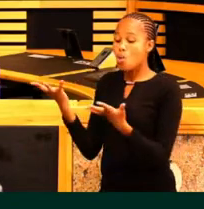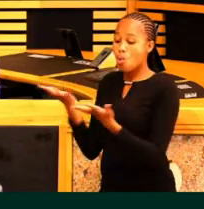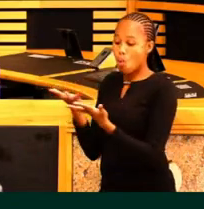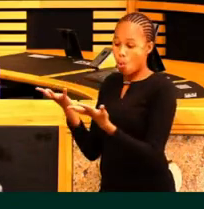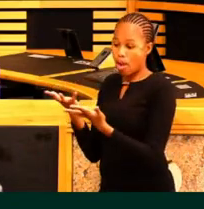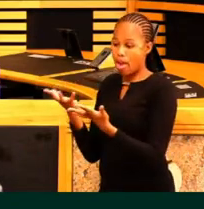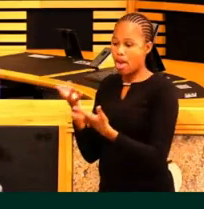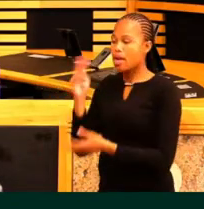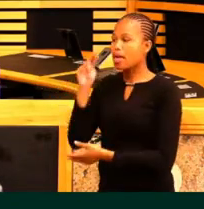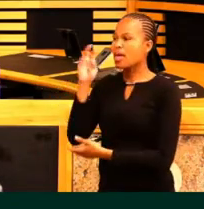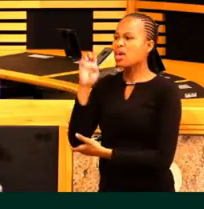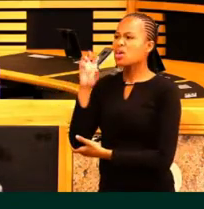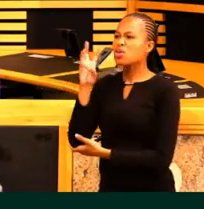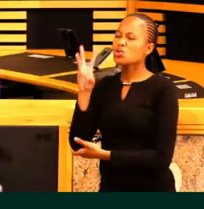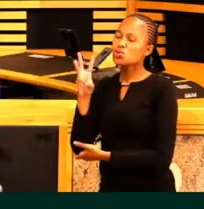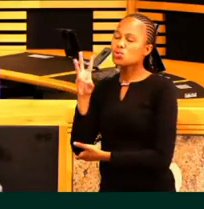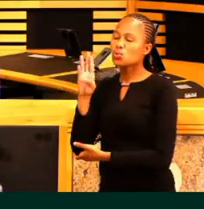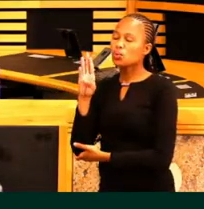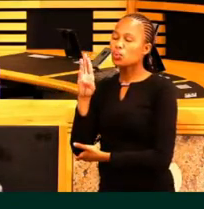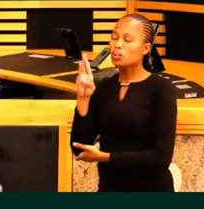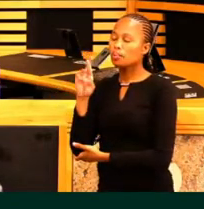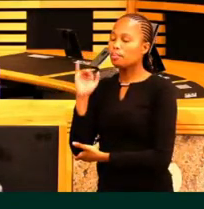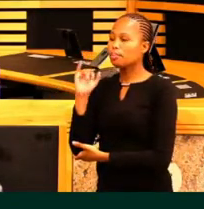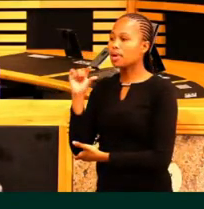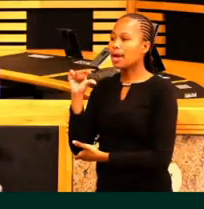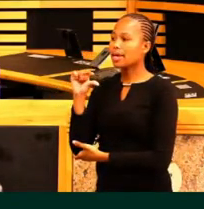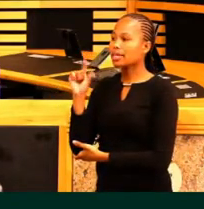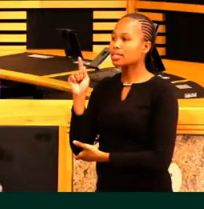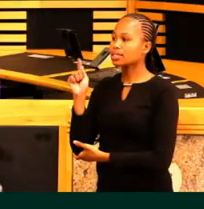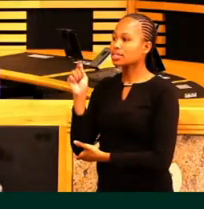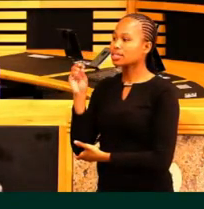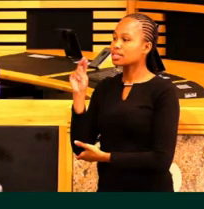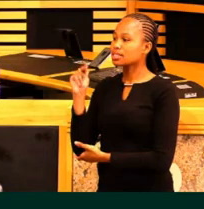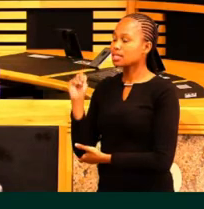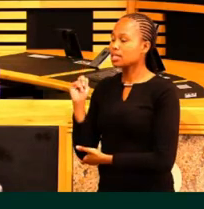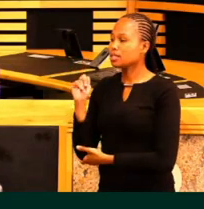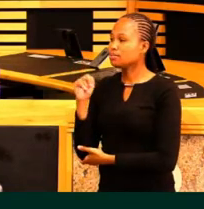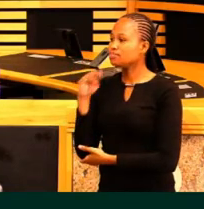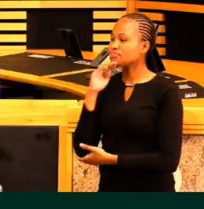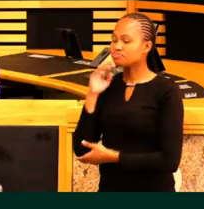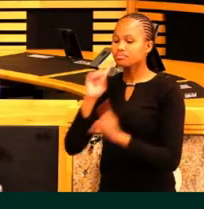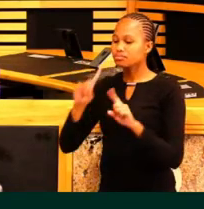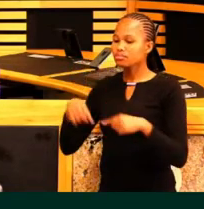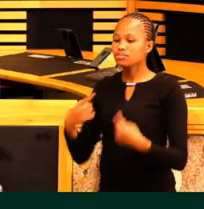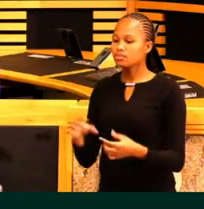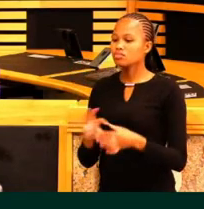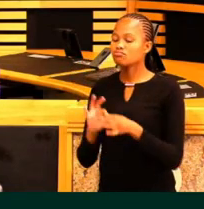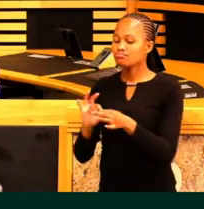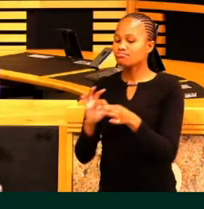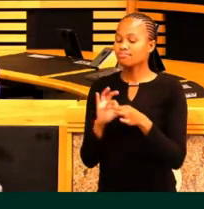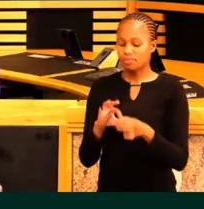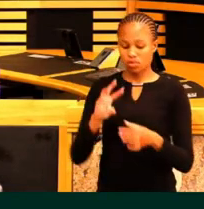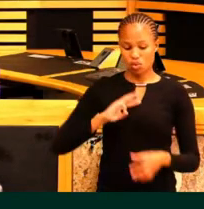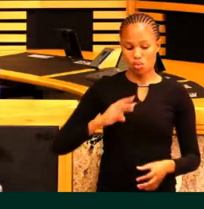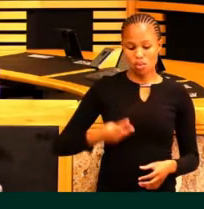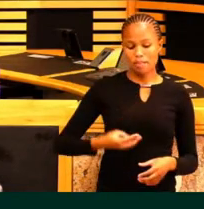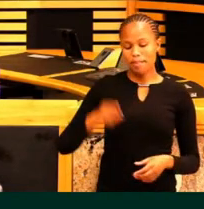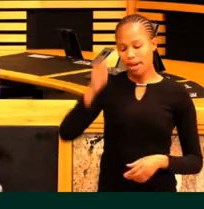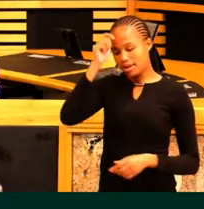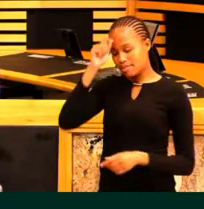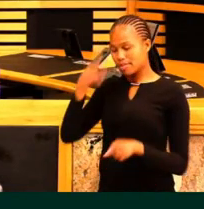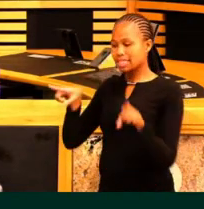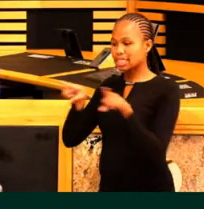New Brighton where it cannot capacitate both males and females at the same